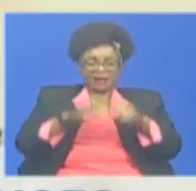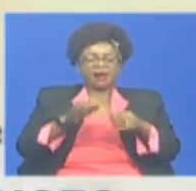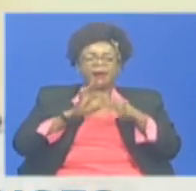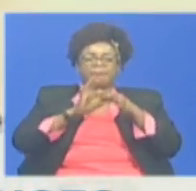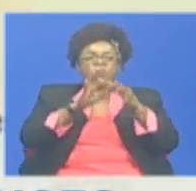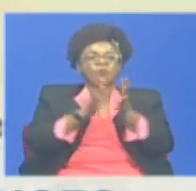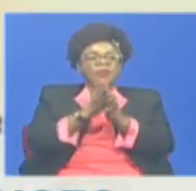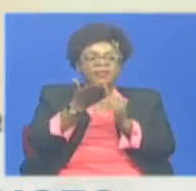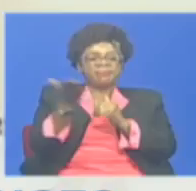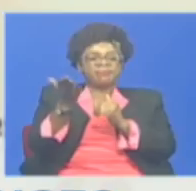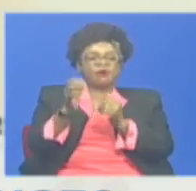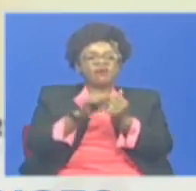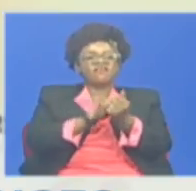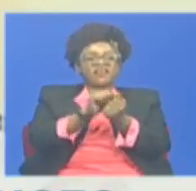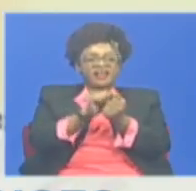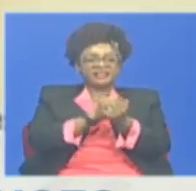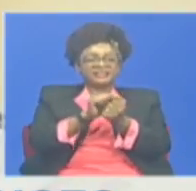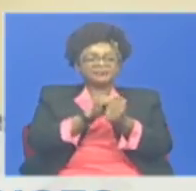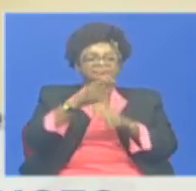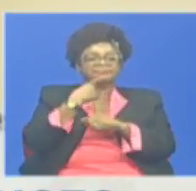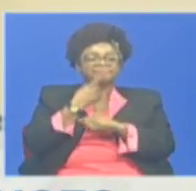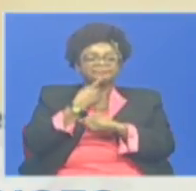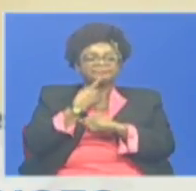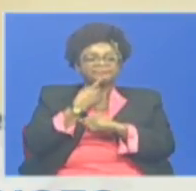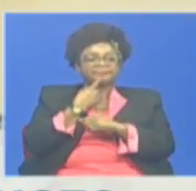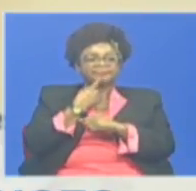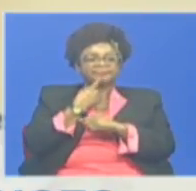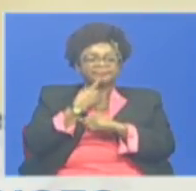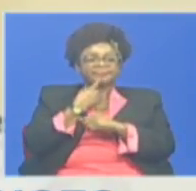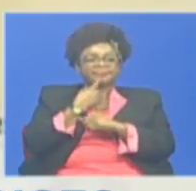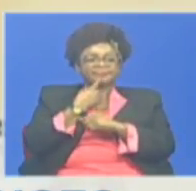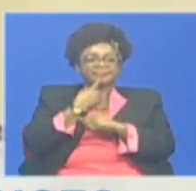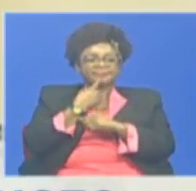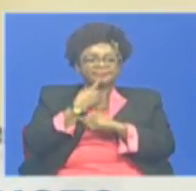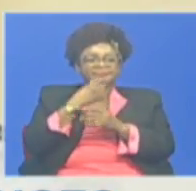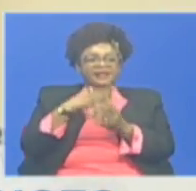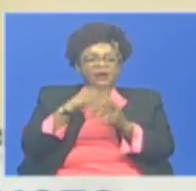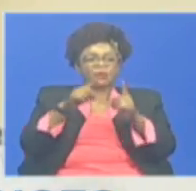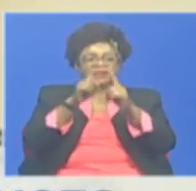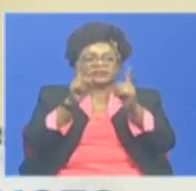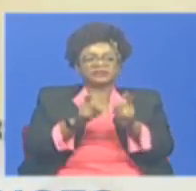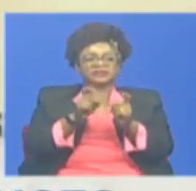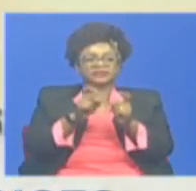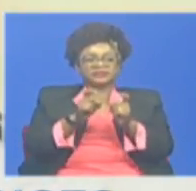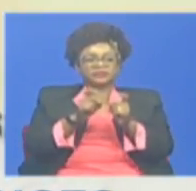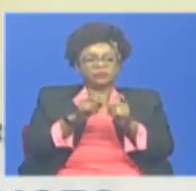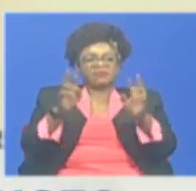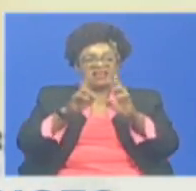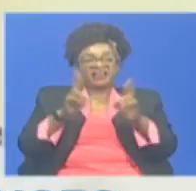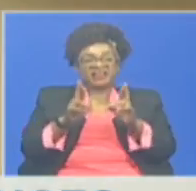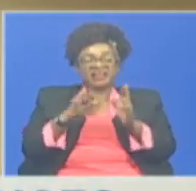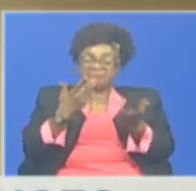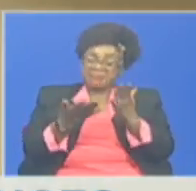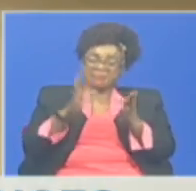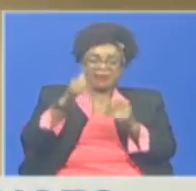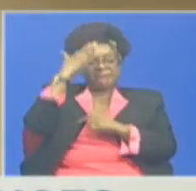On Friday, we are told that our test results will only be out possibly by Monday.